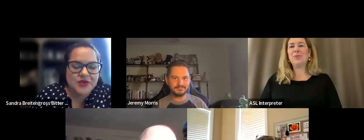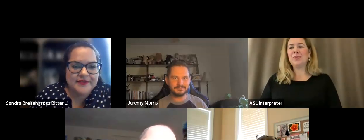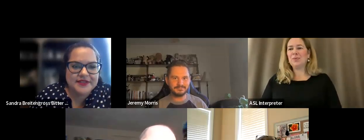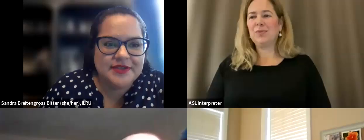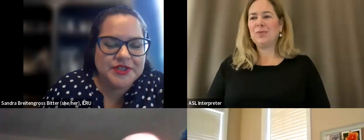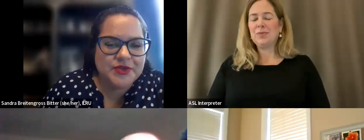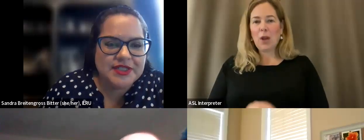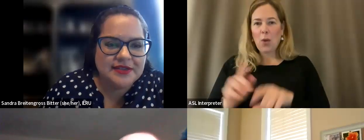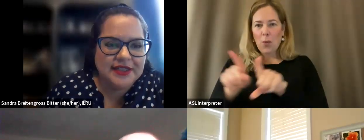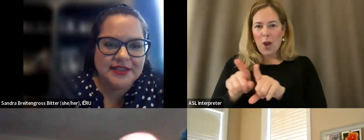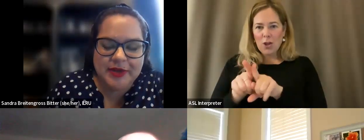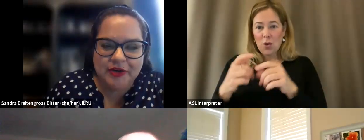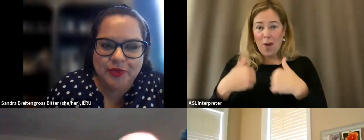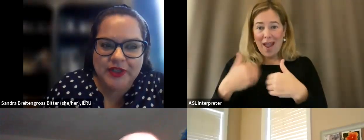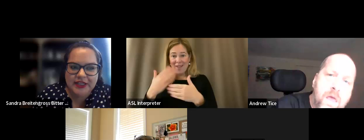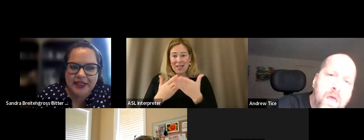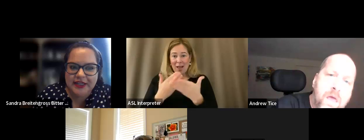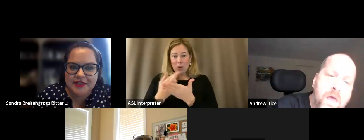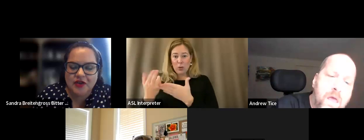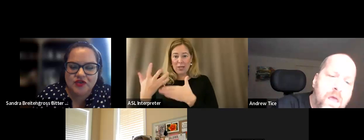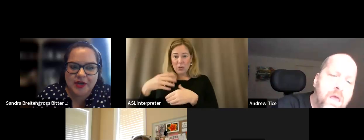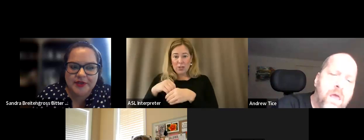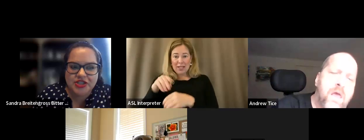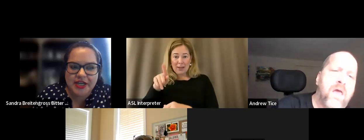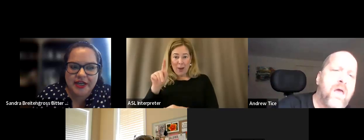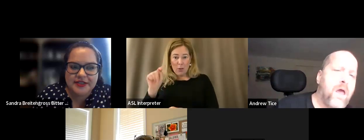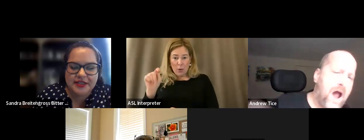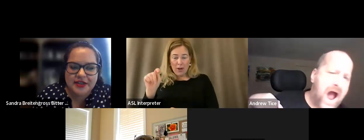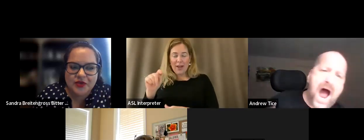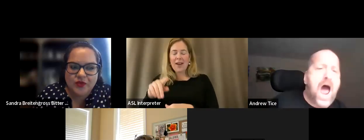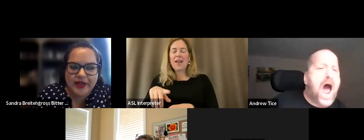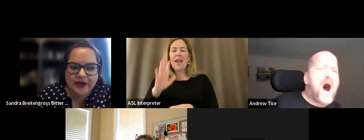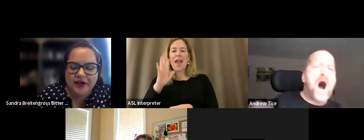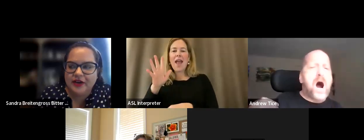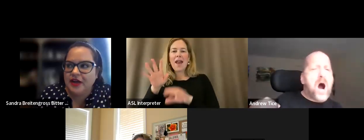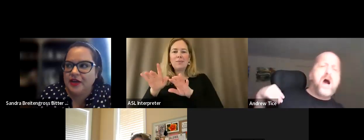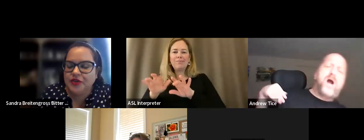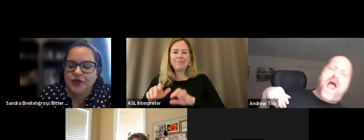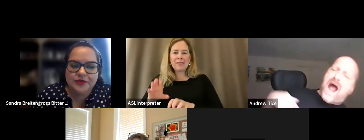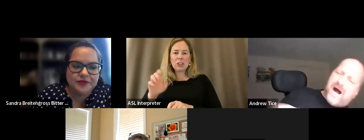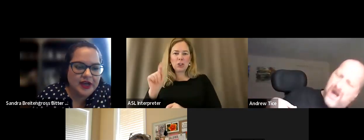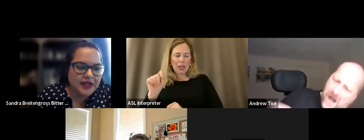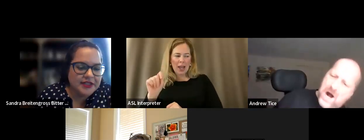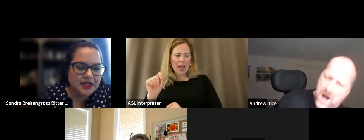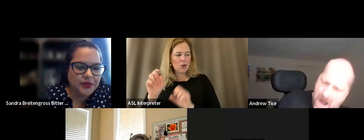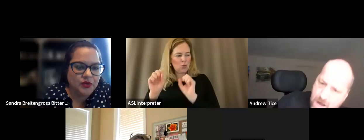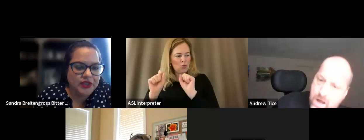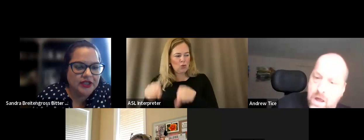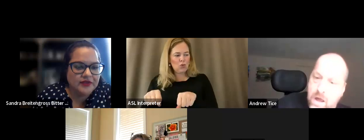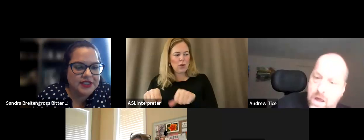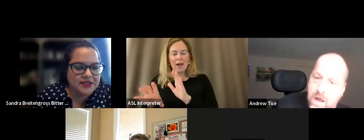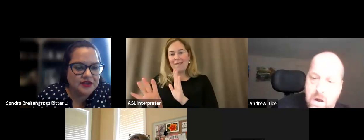We also have some resources linked in the PowerPoint, and I'll drop in the chat where you can find a